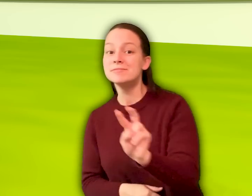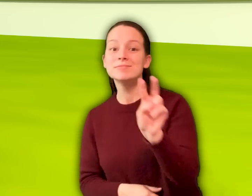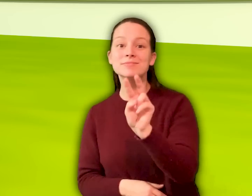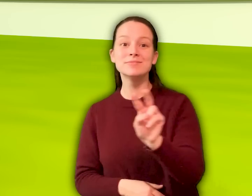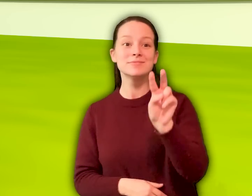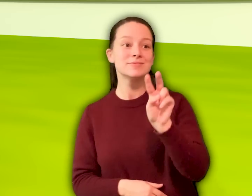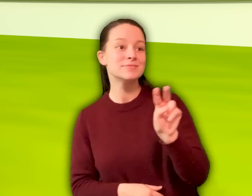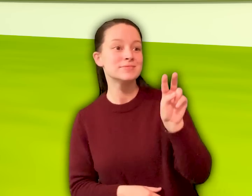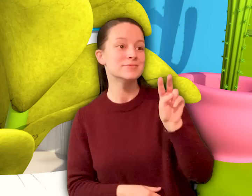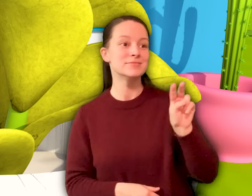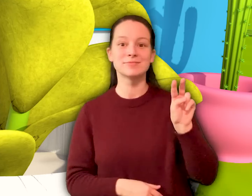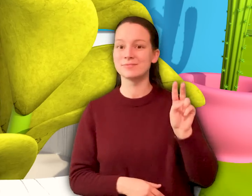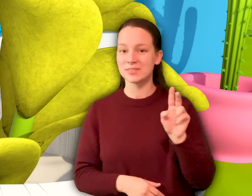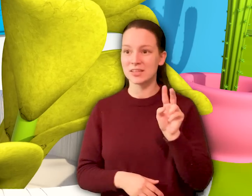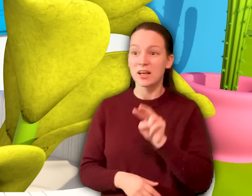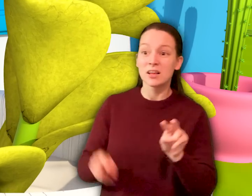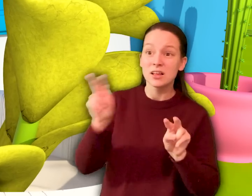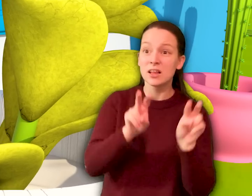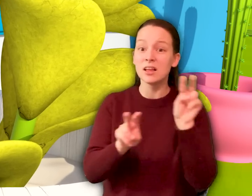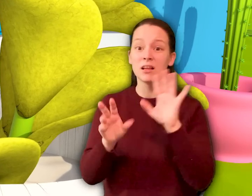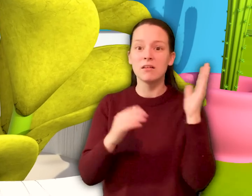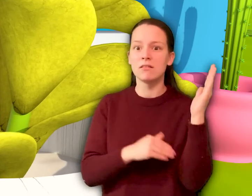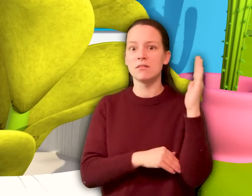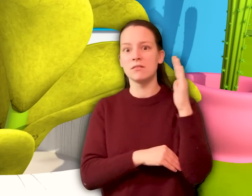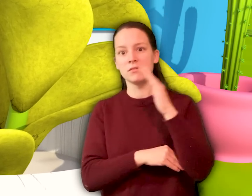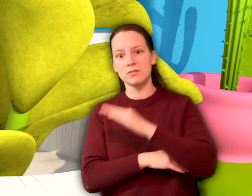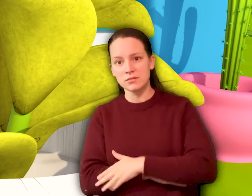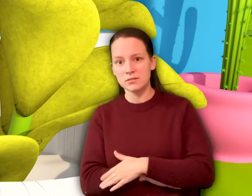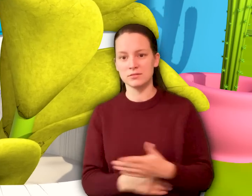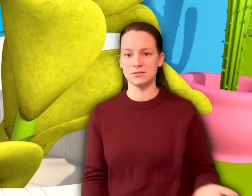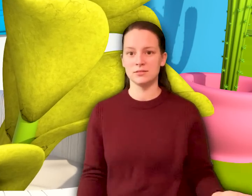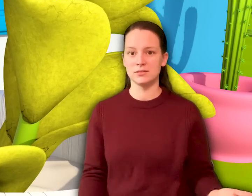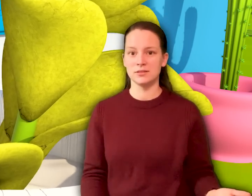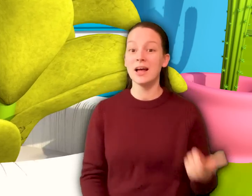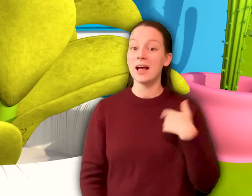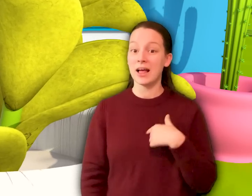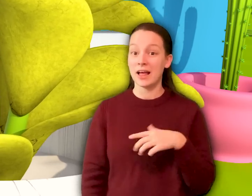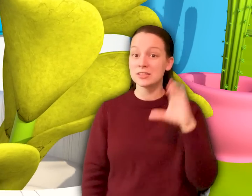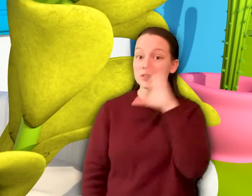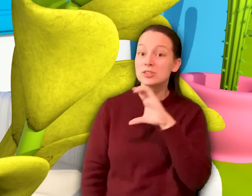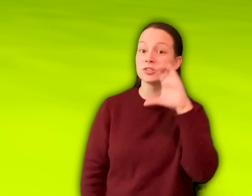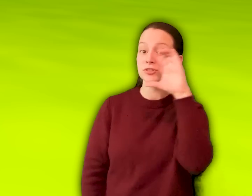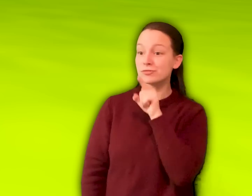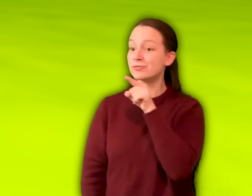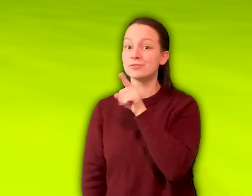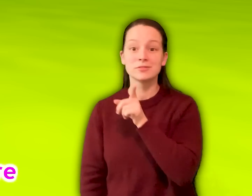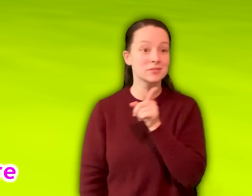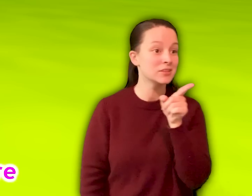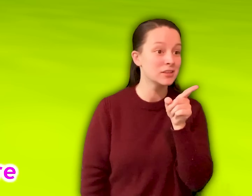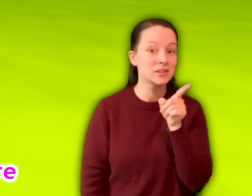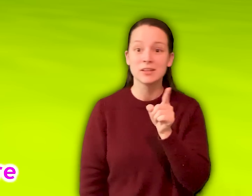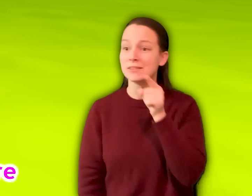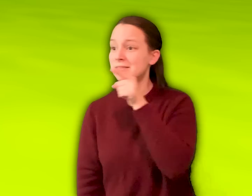went to go and take a look I looked around all day I looked for the